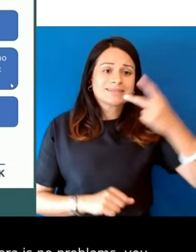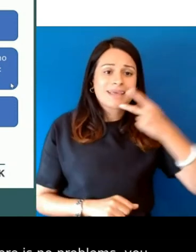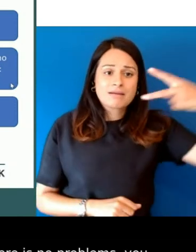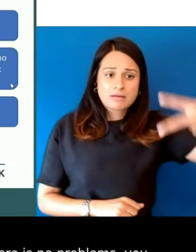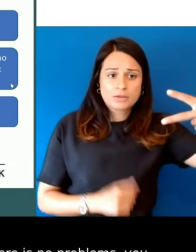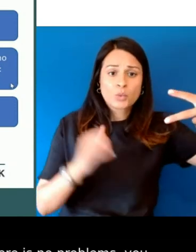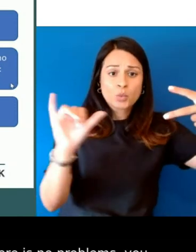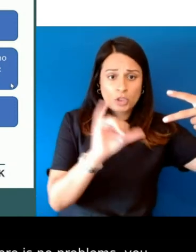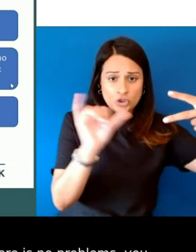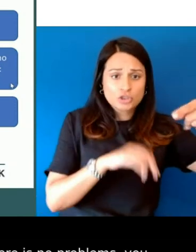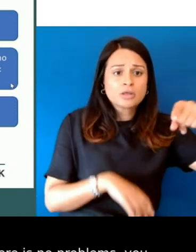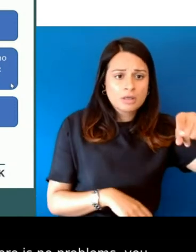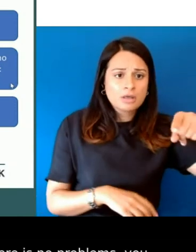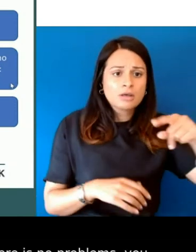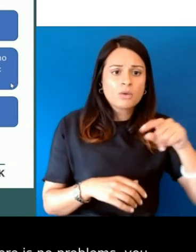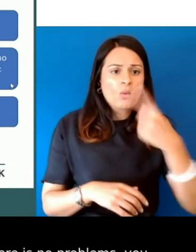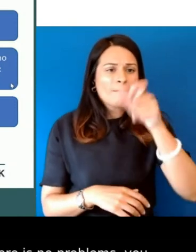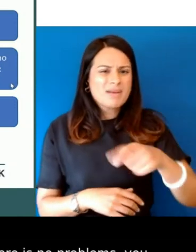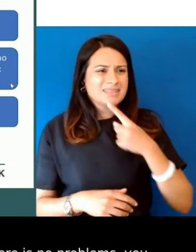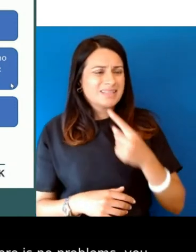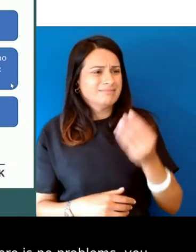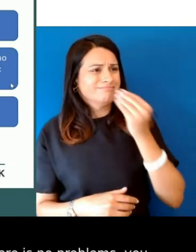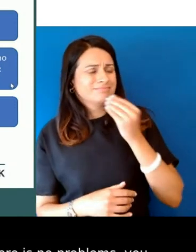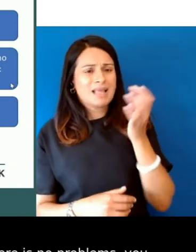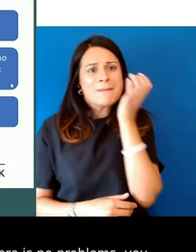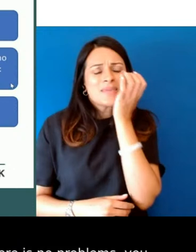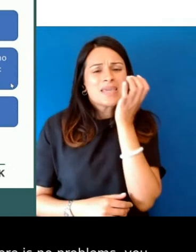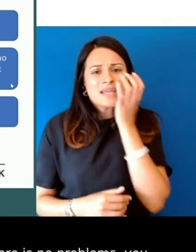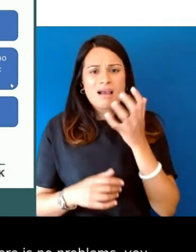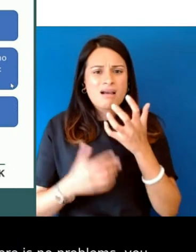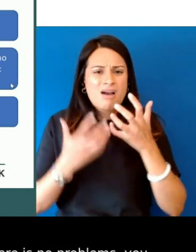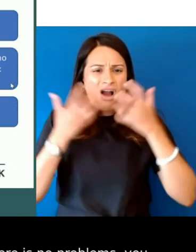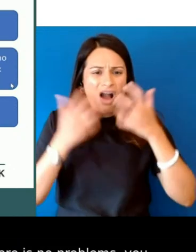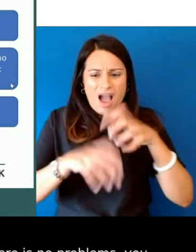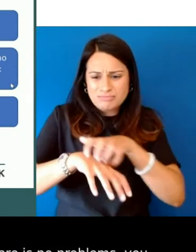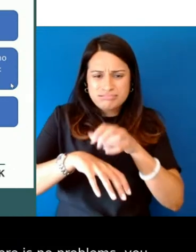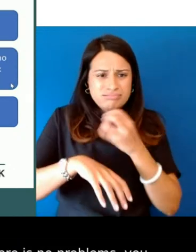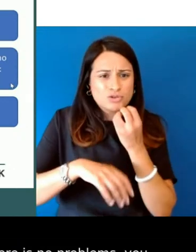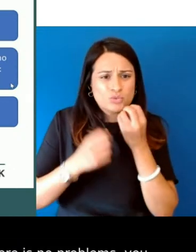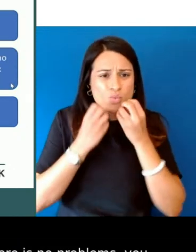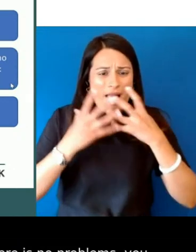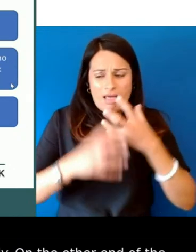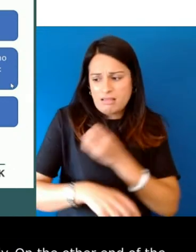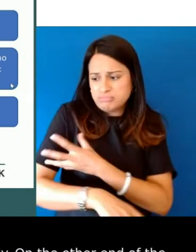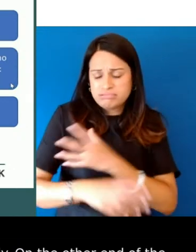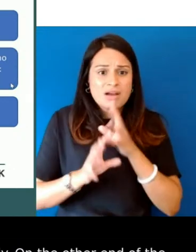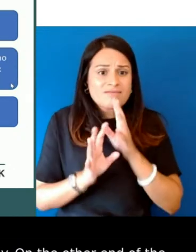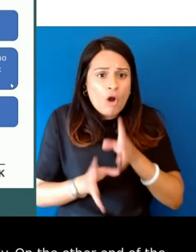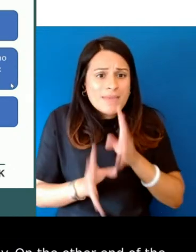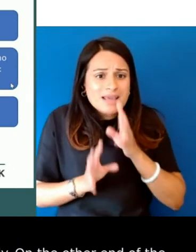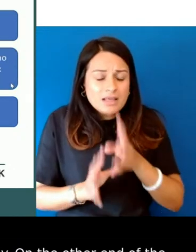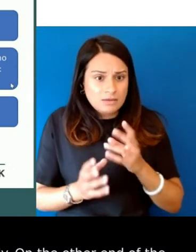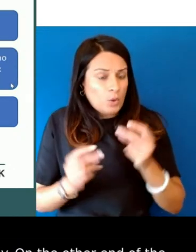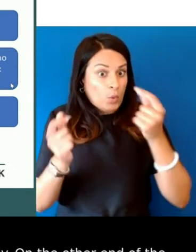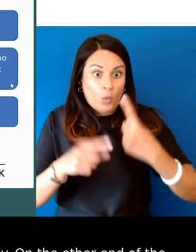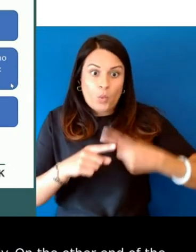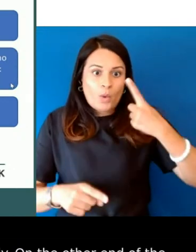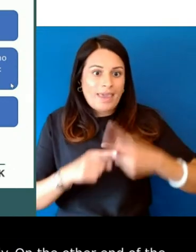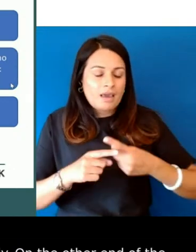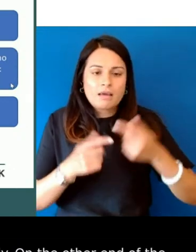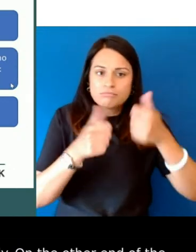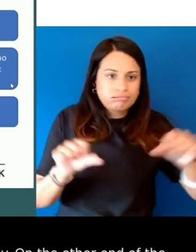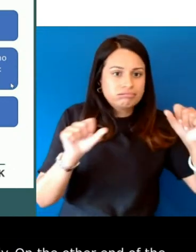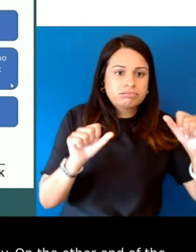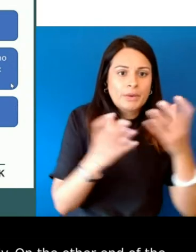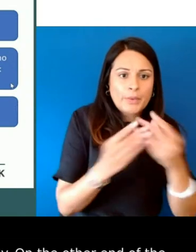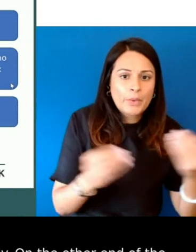have someone that says every time i eat peanuts i get hives and swelling and vomiting and it comes quickly and it goes quickly and you check